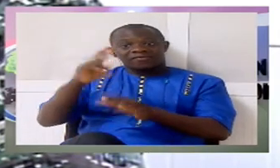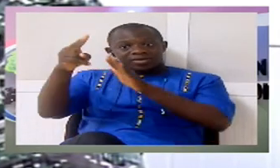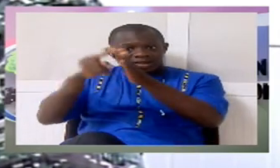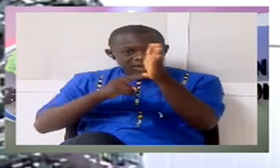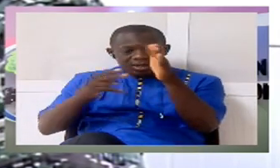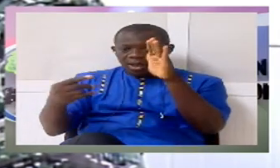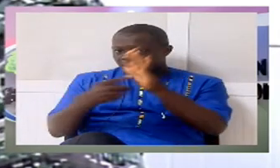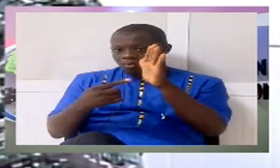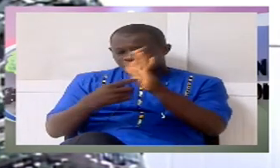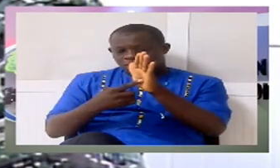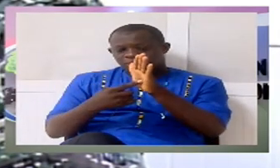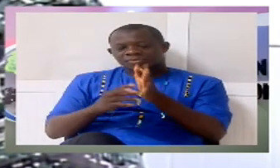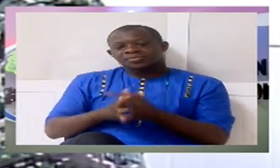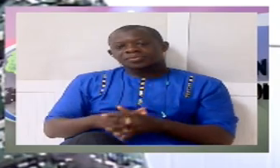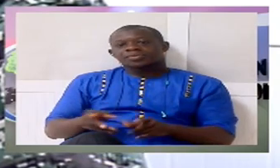If it is necessary,